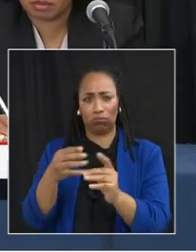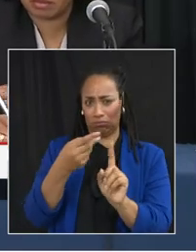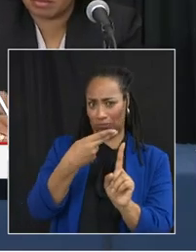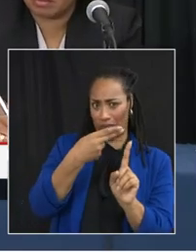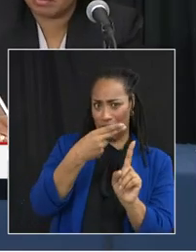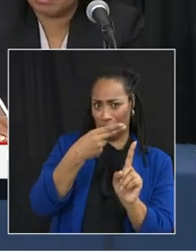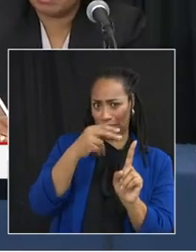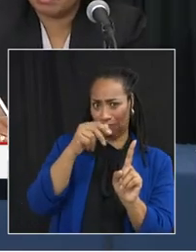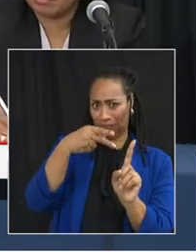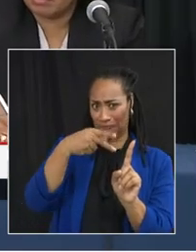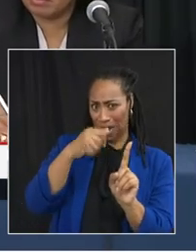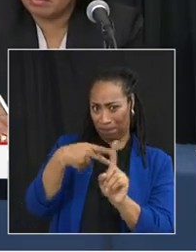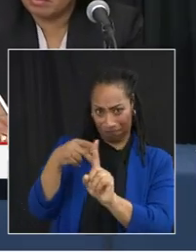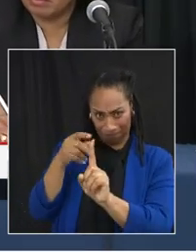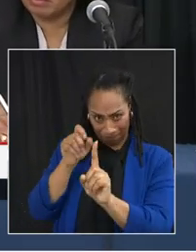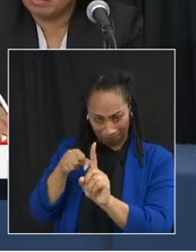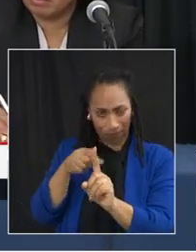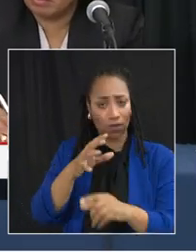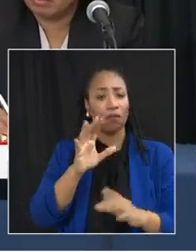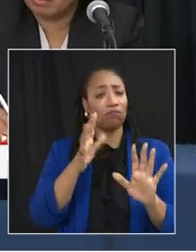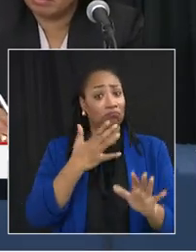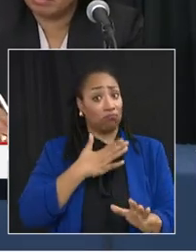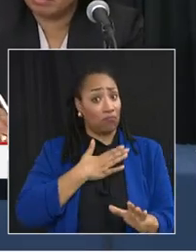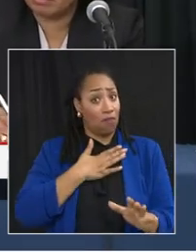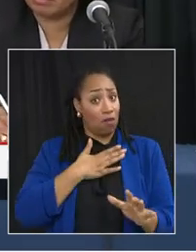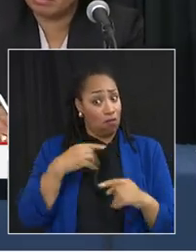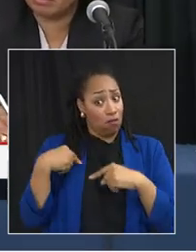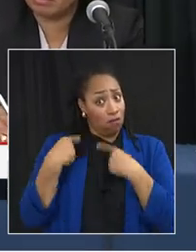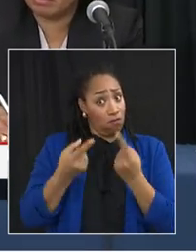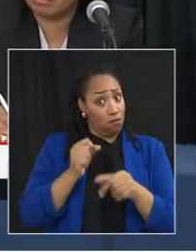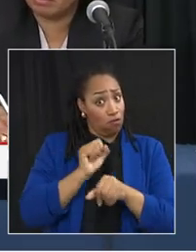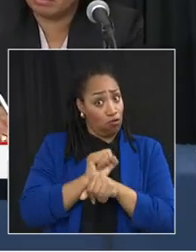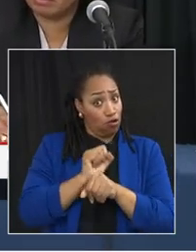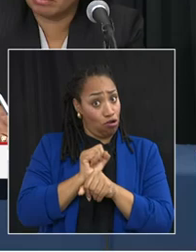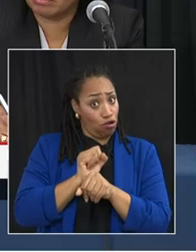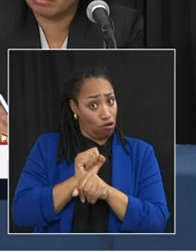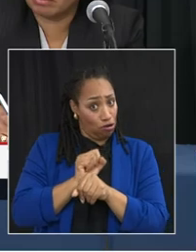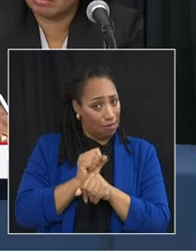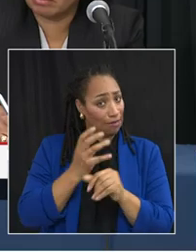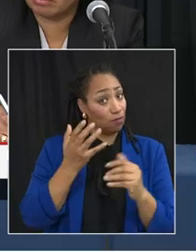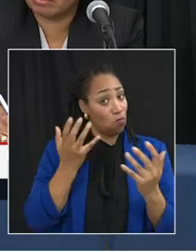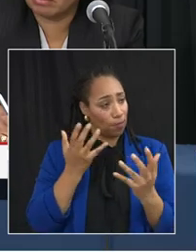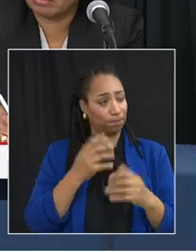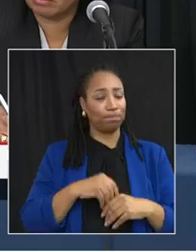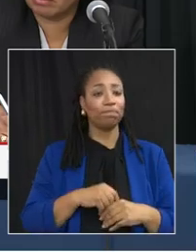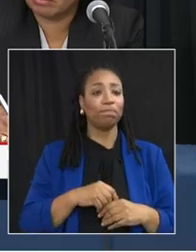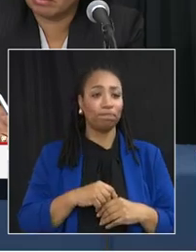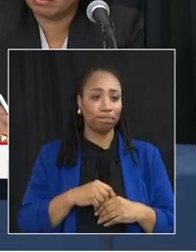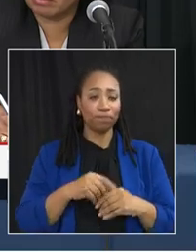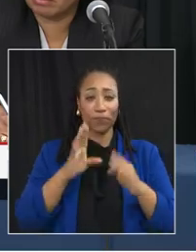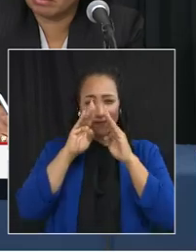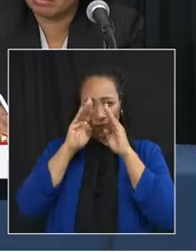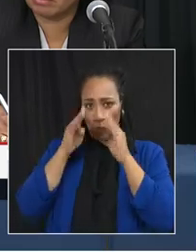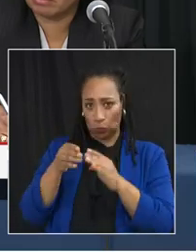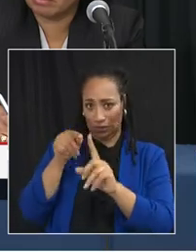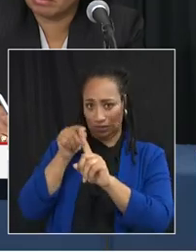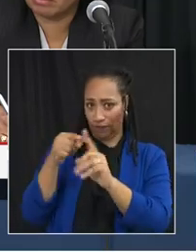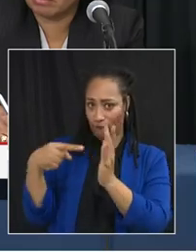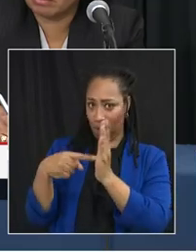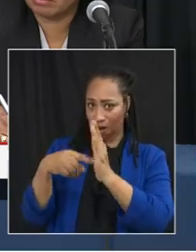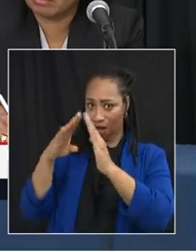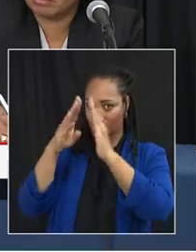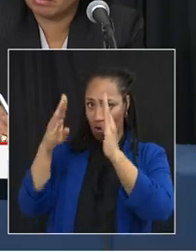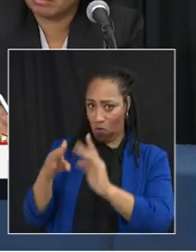my tenure as mayor that housing affordability has been our signature issue. We have